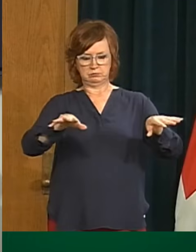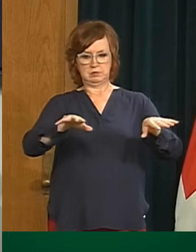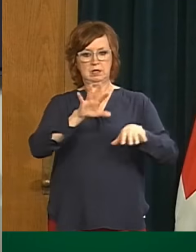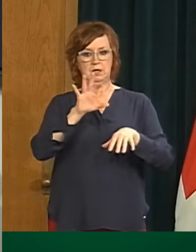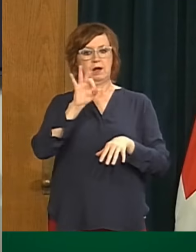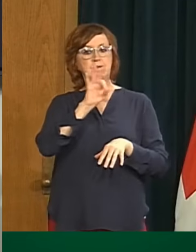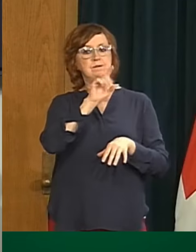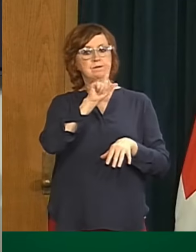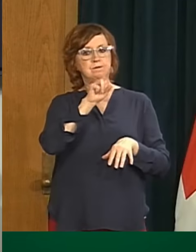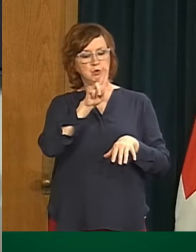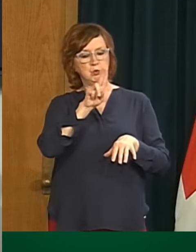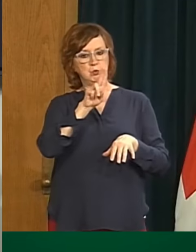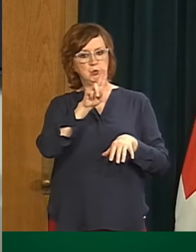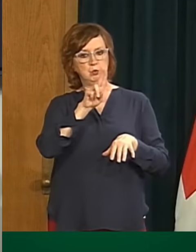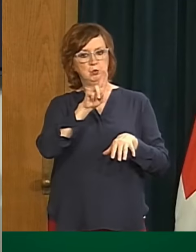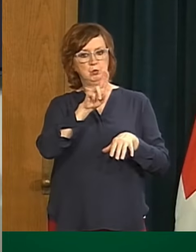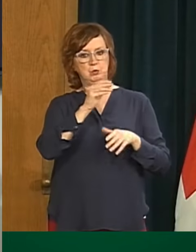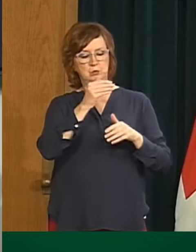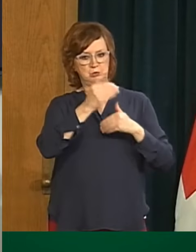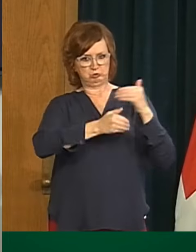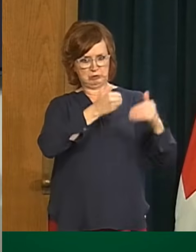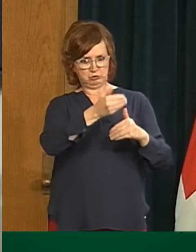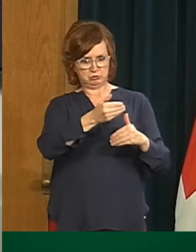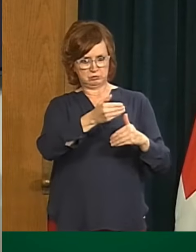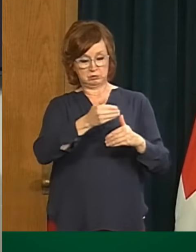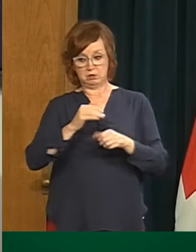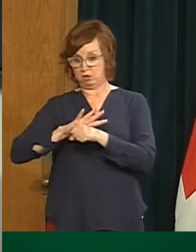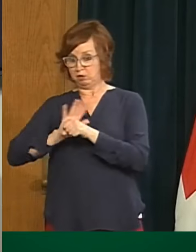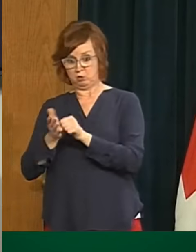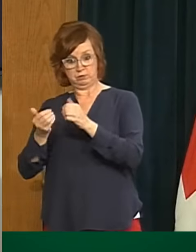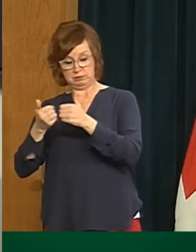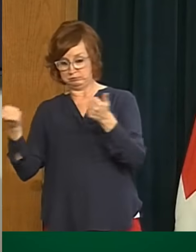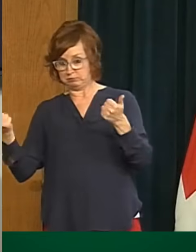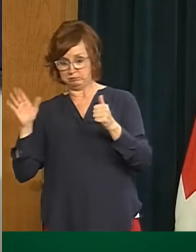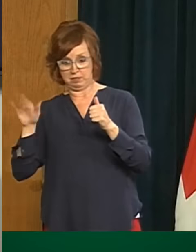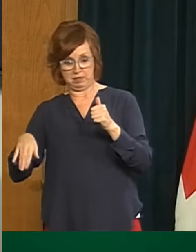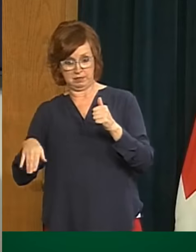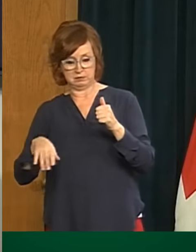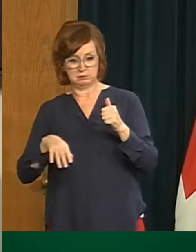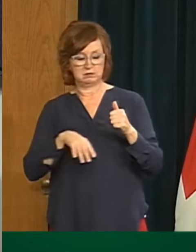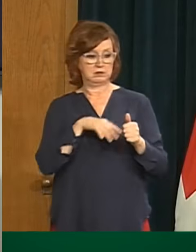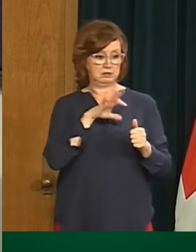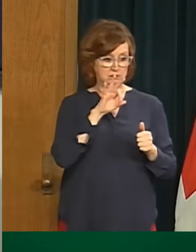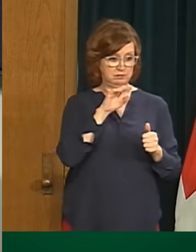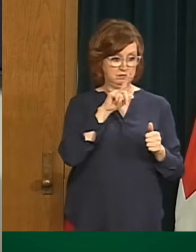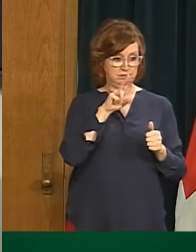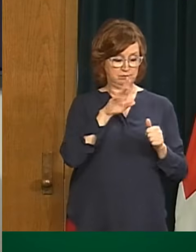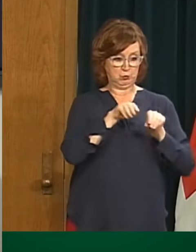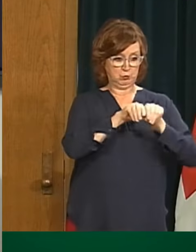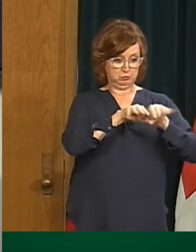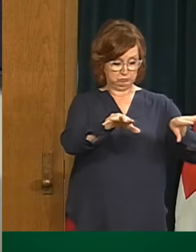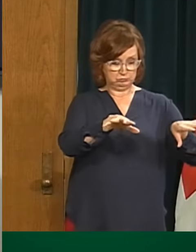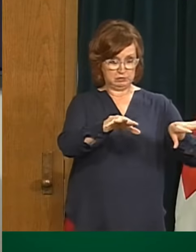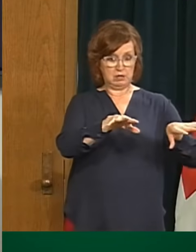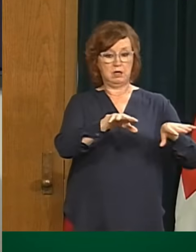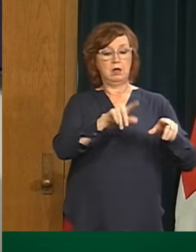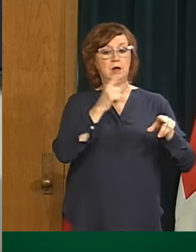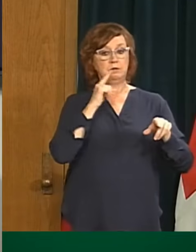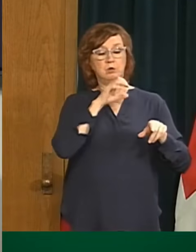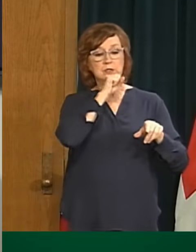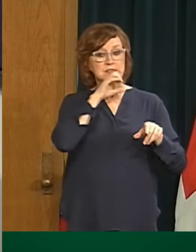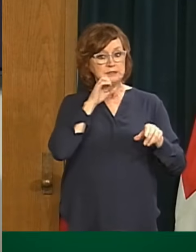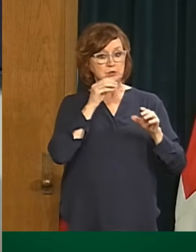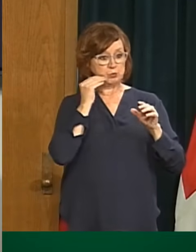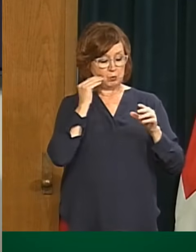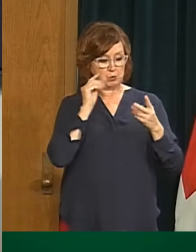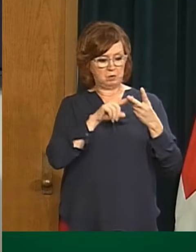model, and requires, and there's a lot more interest. So in a flu outbreak in long-term care, those aren't escalated at the